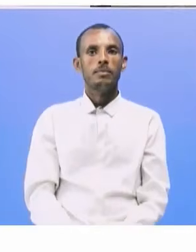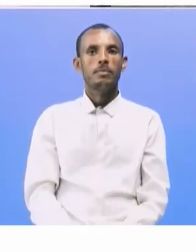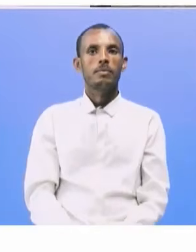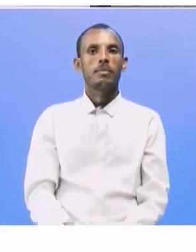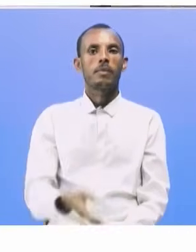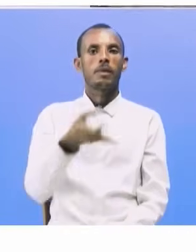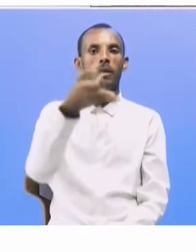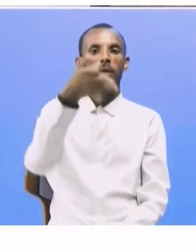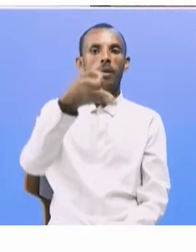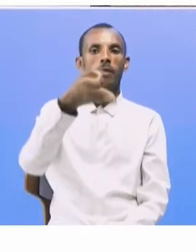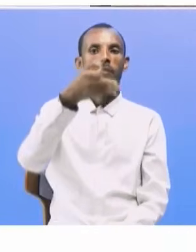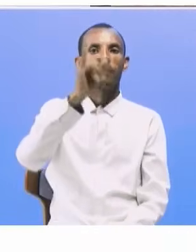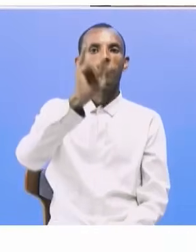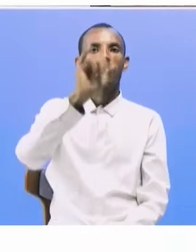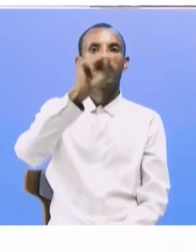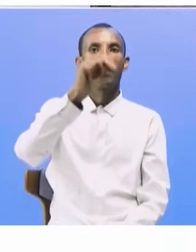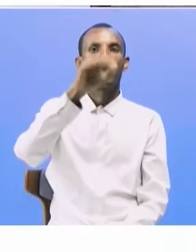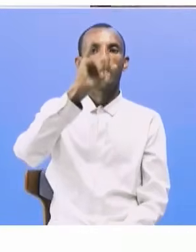and